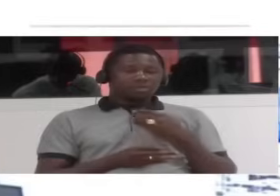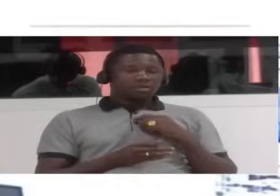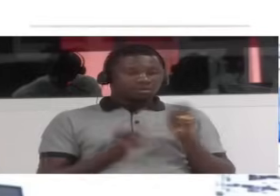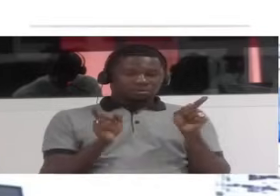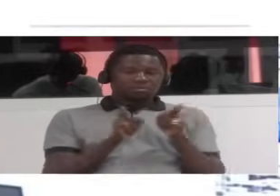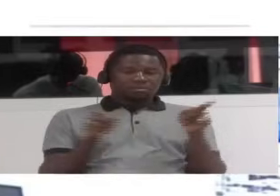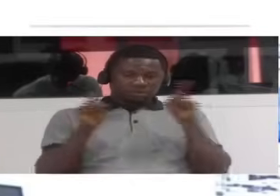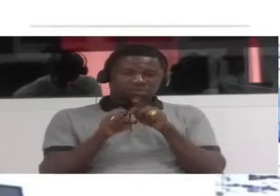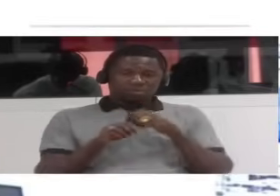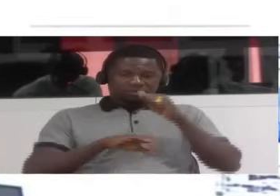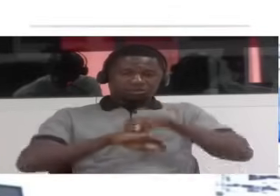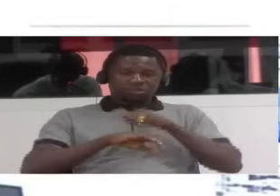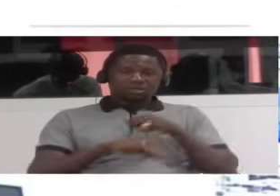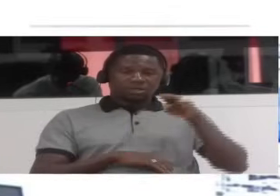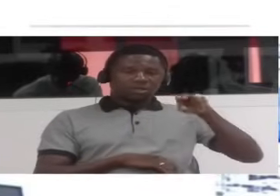NIA.